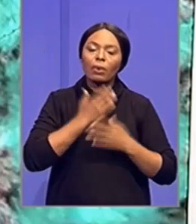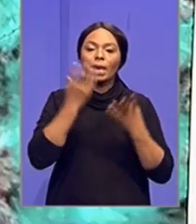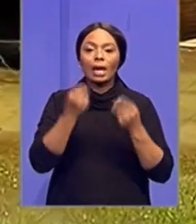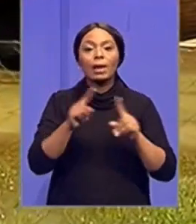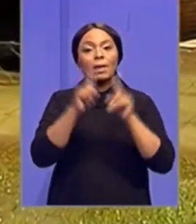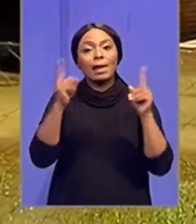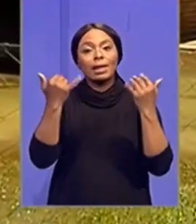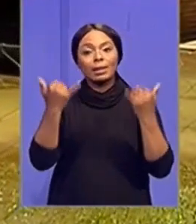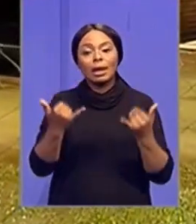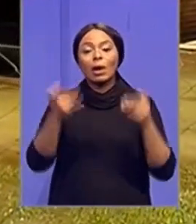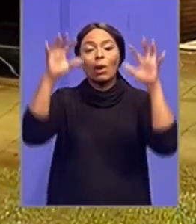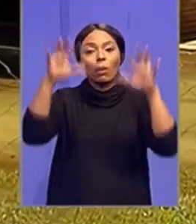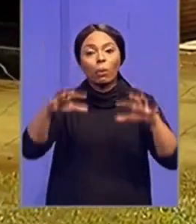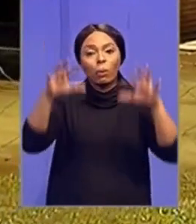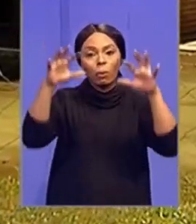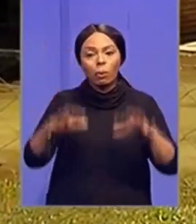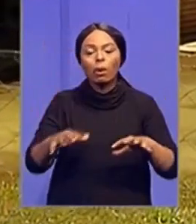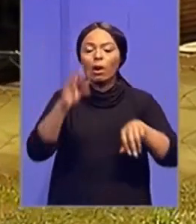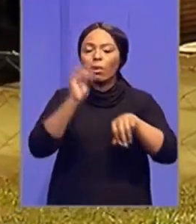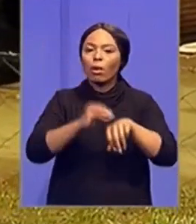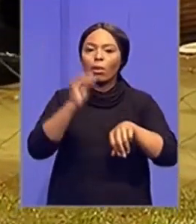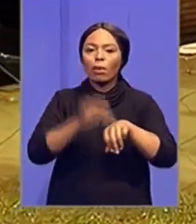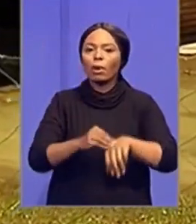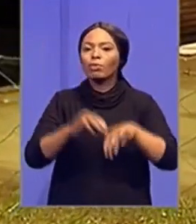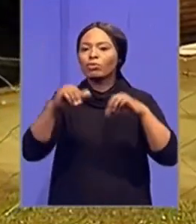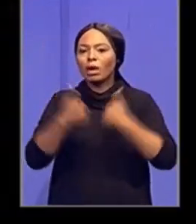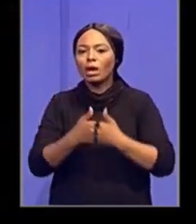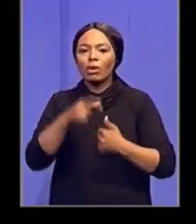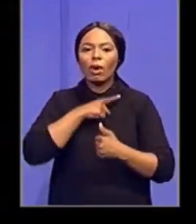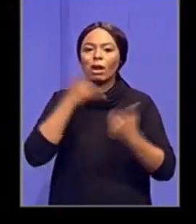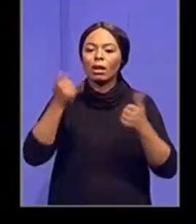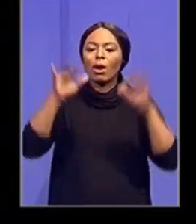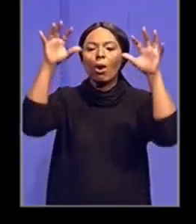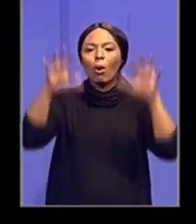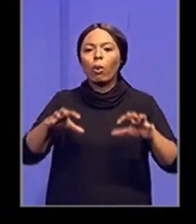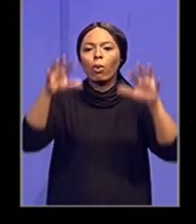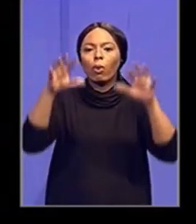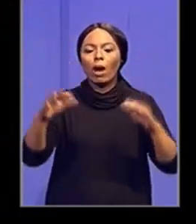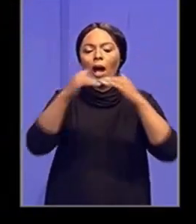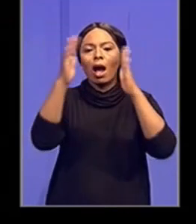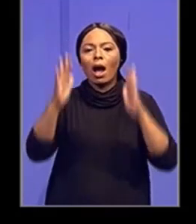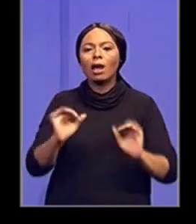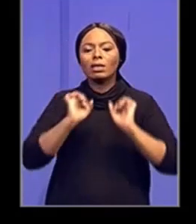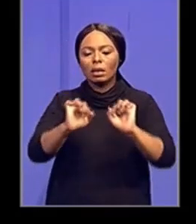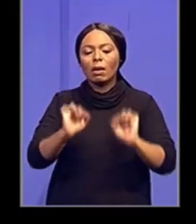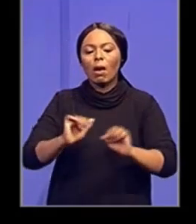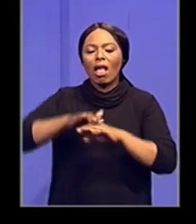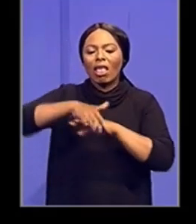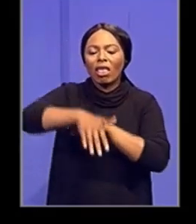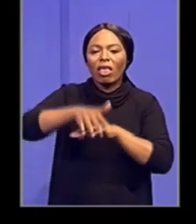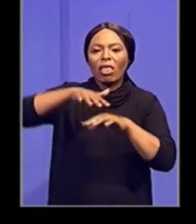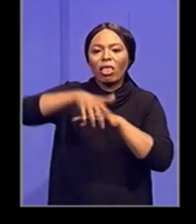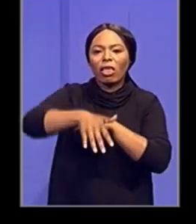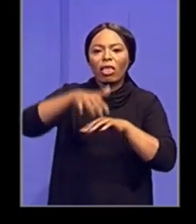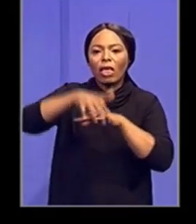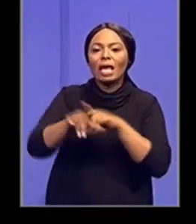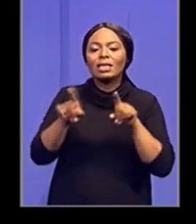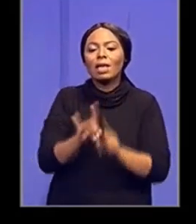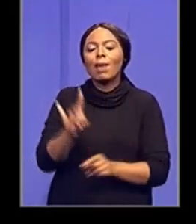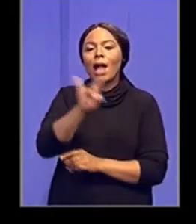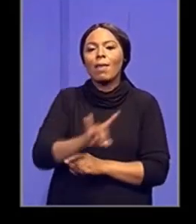tsa ga jaana di tlisitse matshwenyego go bangwe. Jaaka baagi ba kwa motseng wa Mashimong kwa Hammanskraal, bao matlo a bona